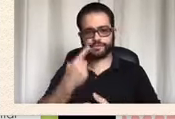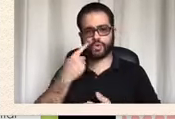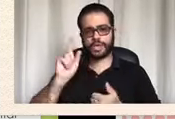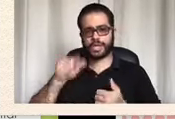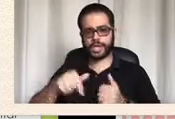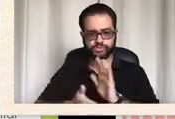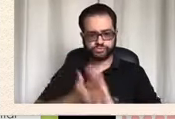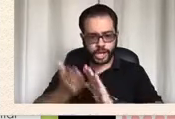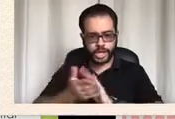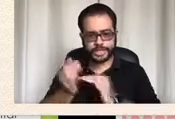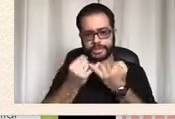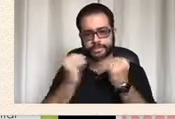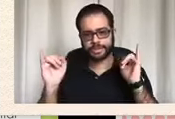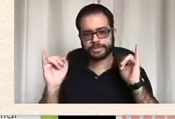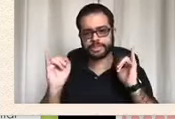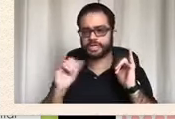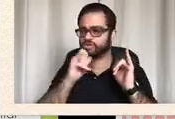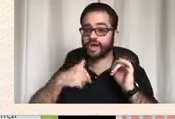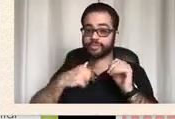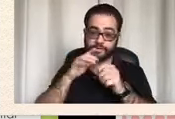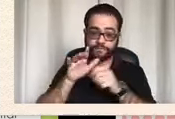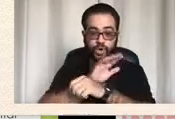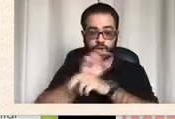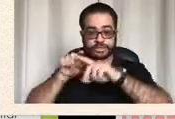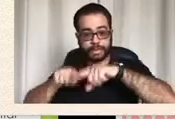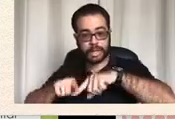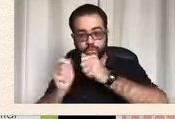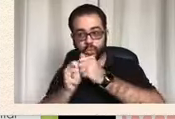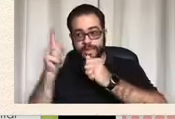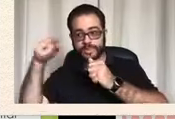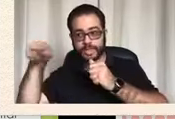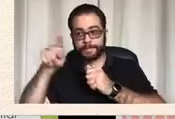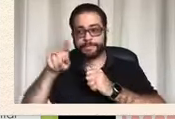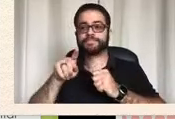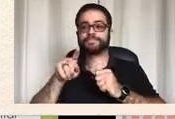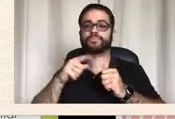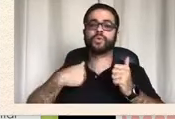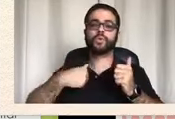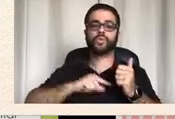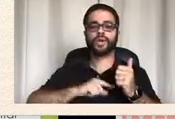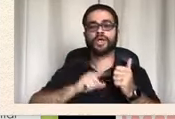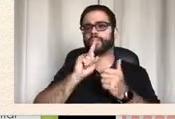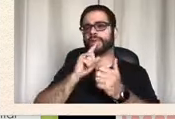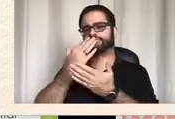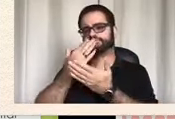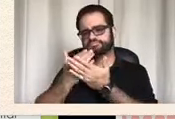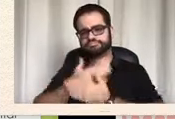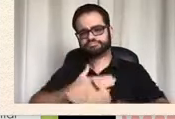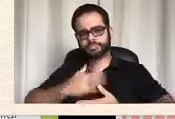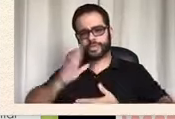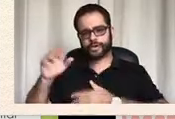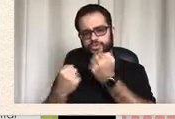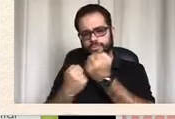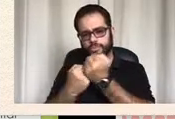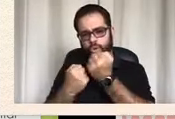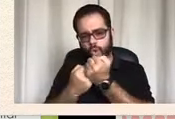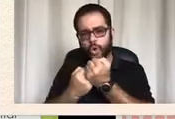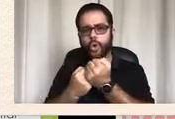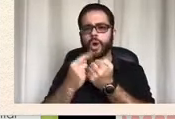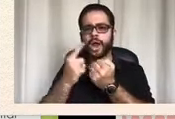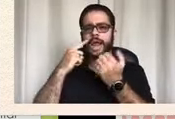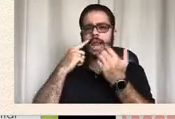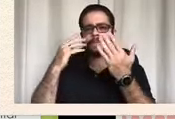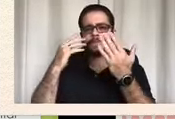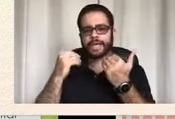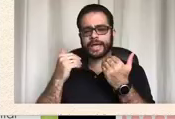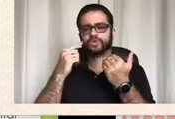completely dependent on them, even though we very much appreciate their support and expect to be